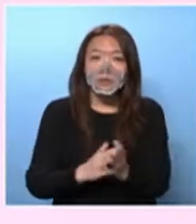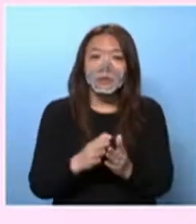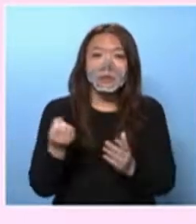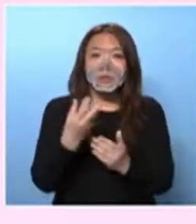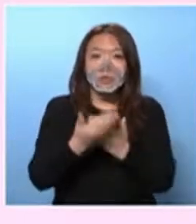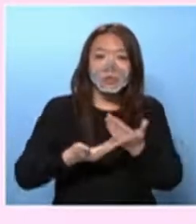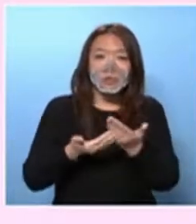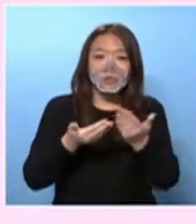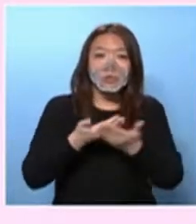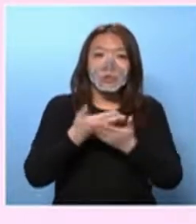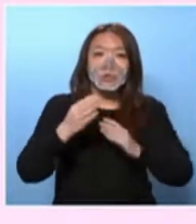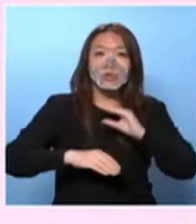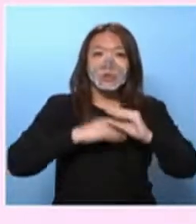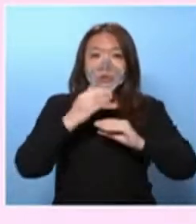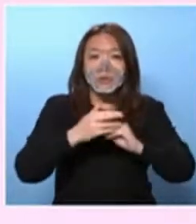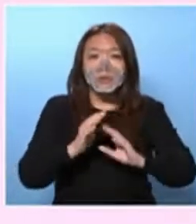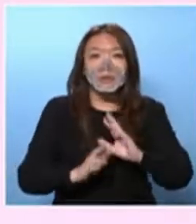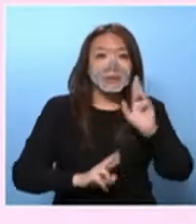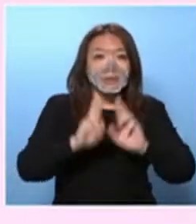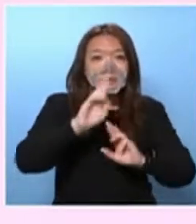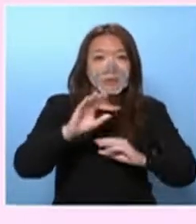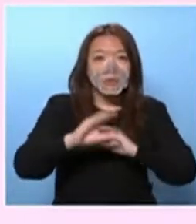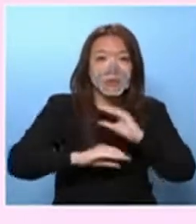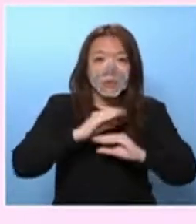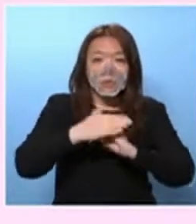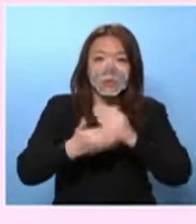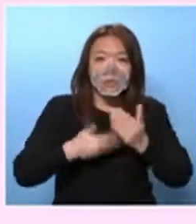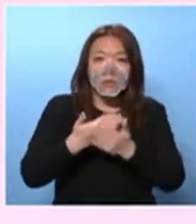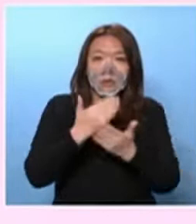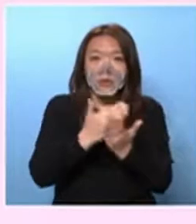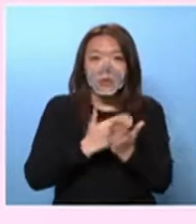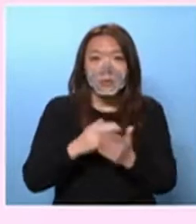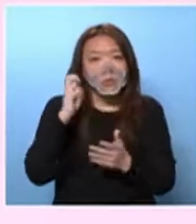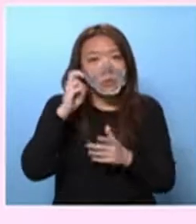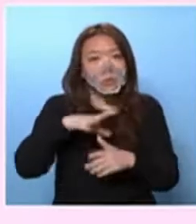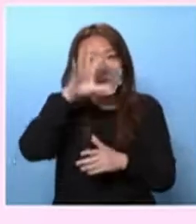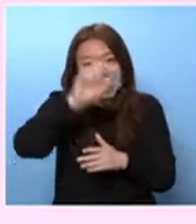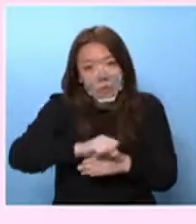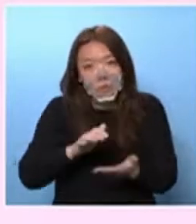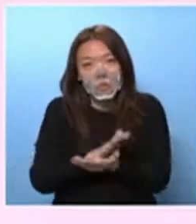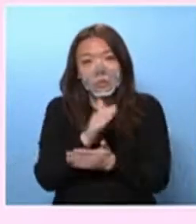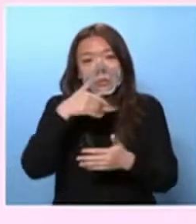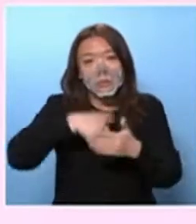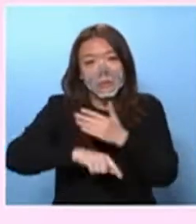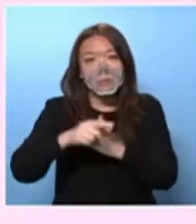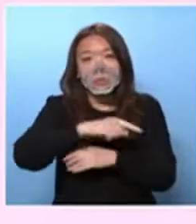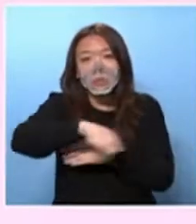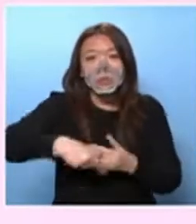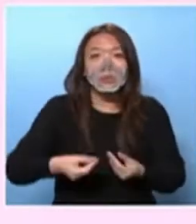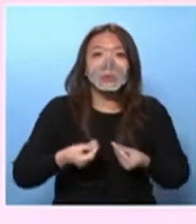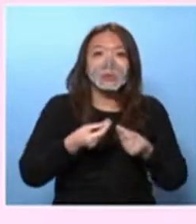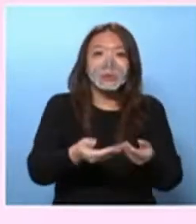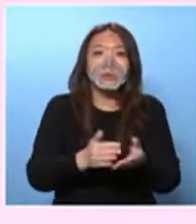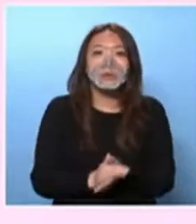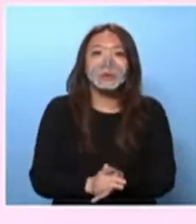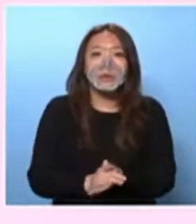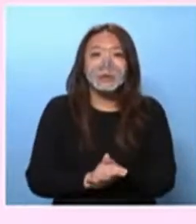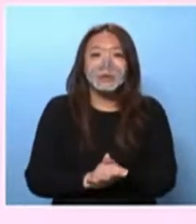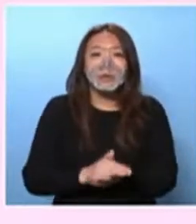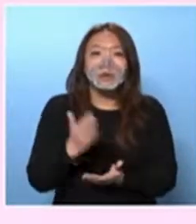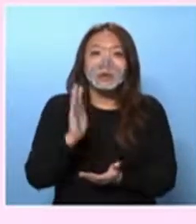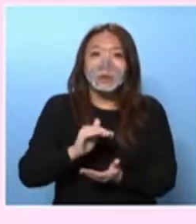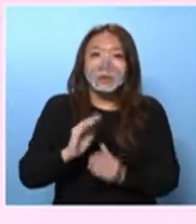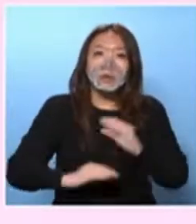together with railway property developments, private developments and redevelopment projects, as well as the Urban Renewal Authorities